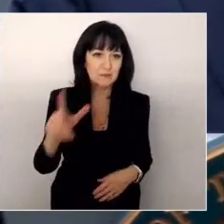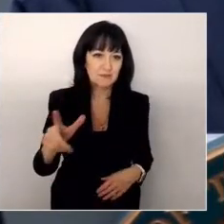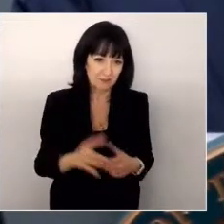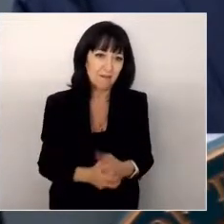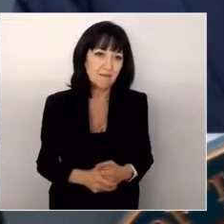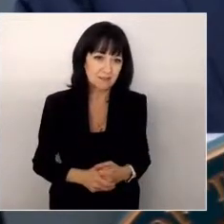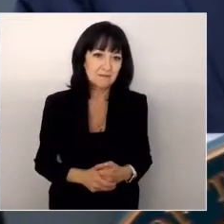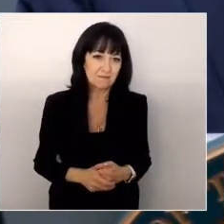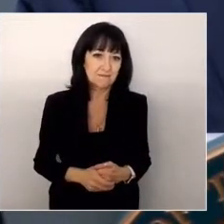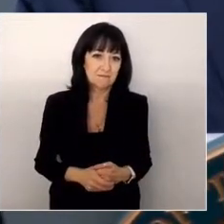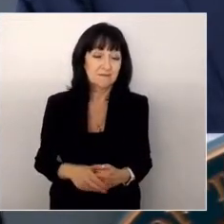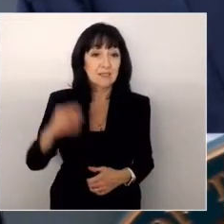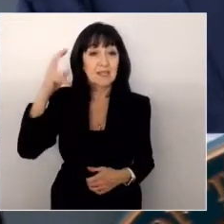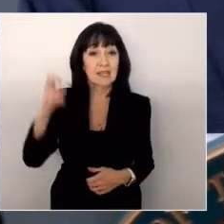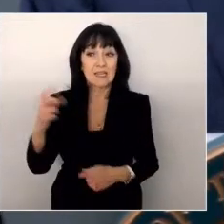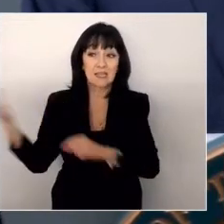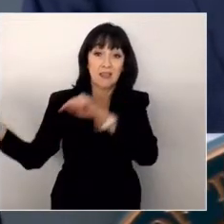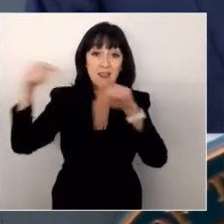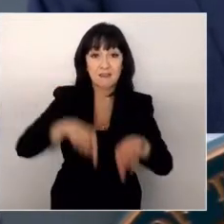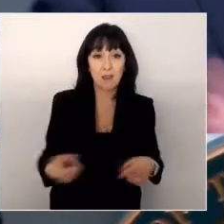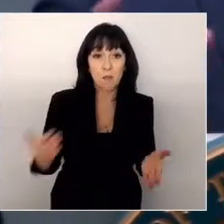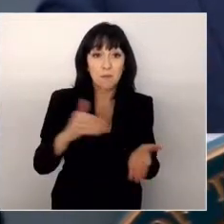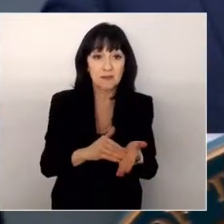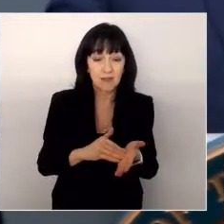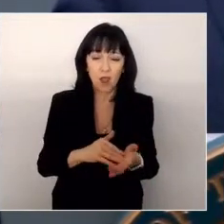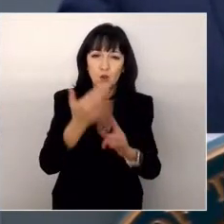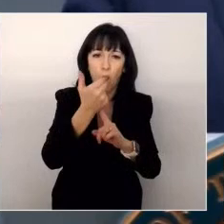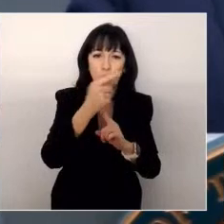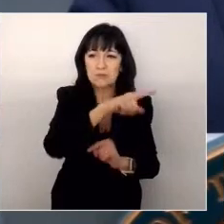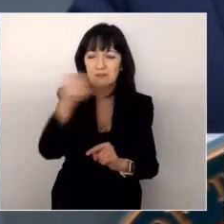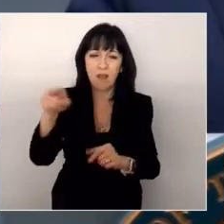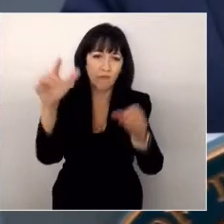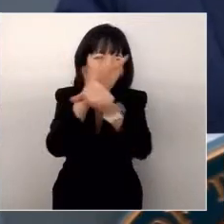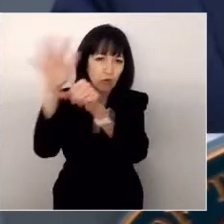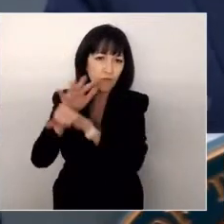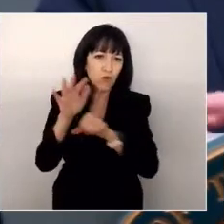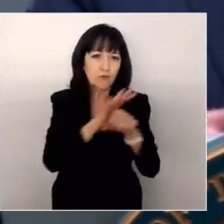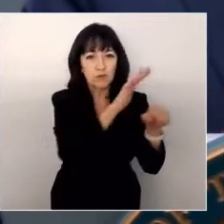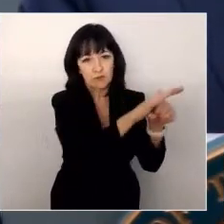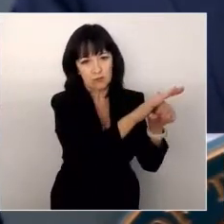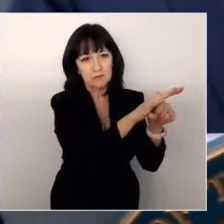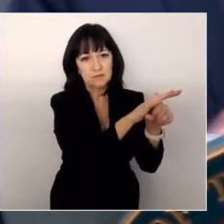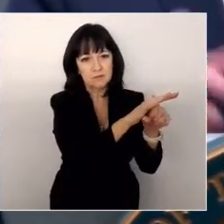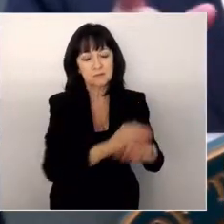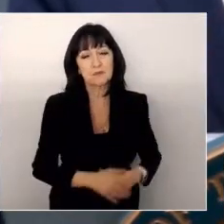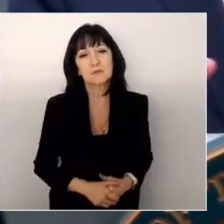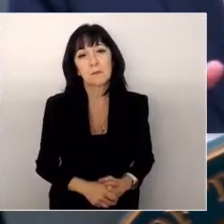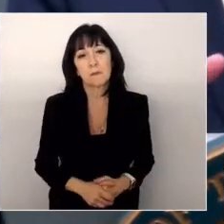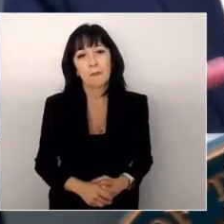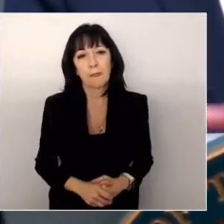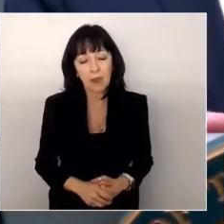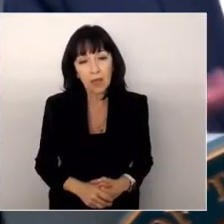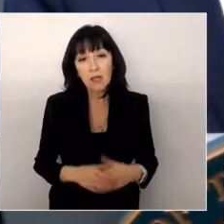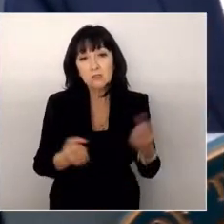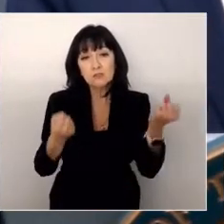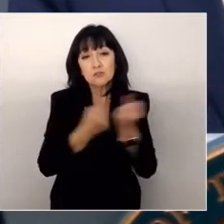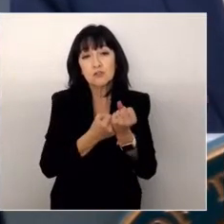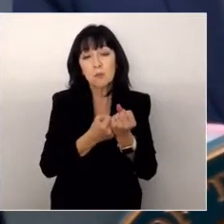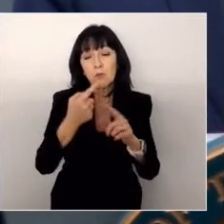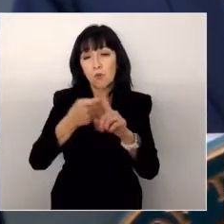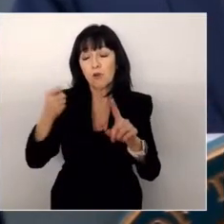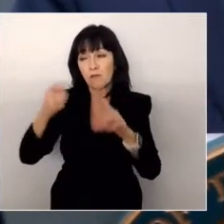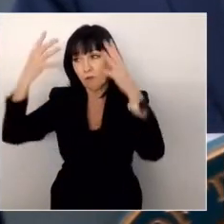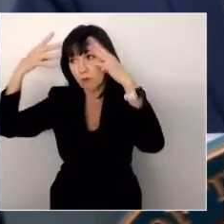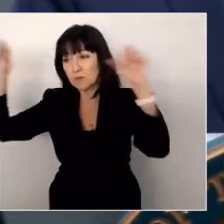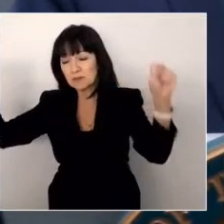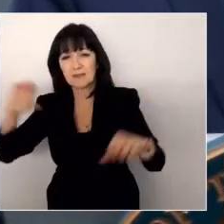he revisits our state. Support from the federal government and our President Joe Biden will help us build on this